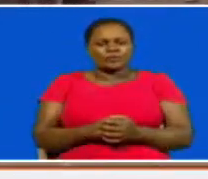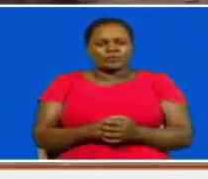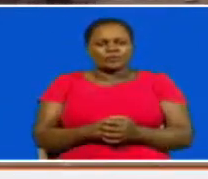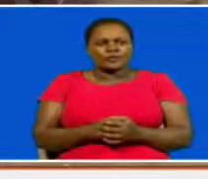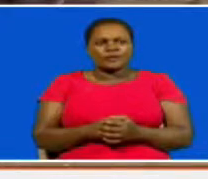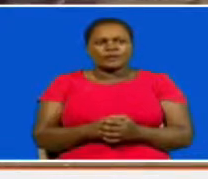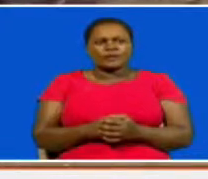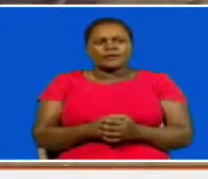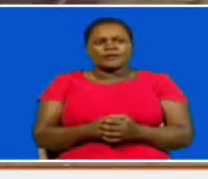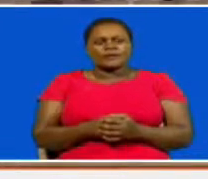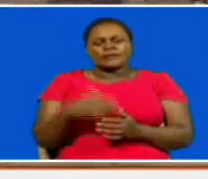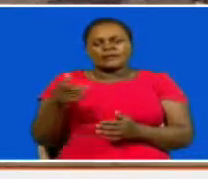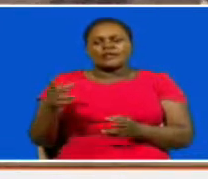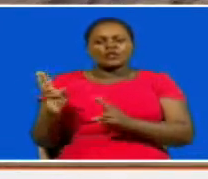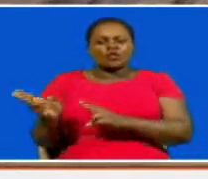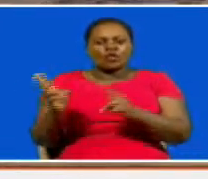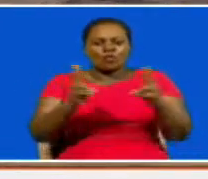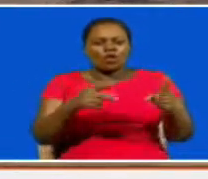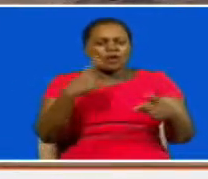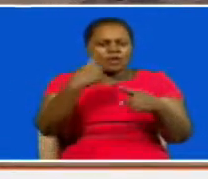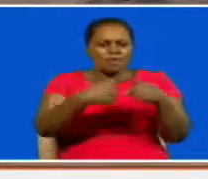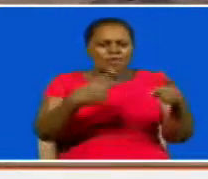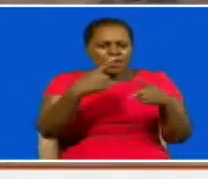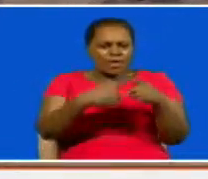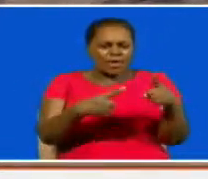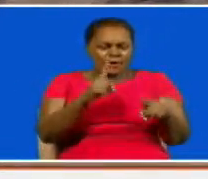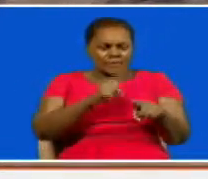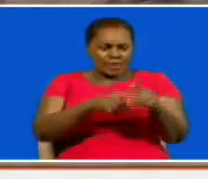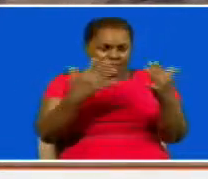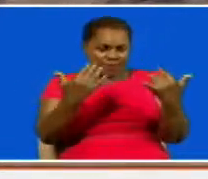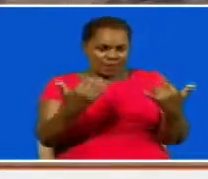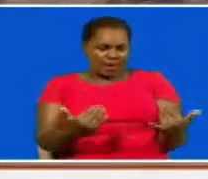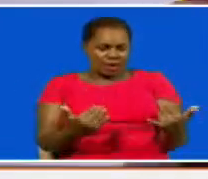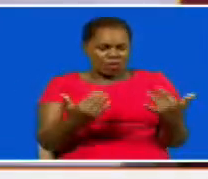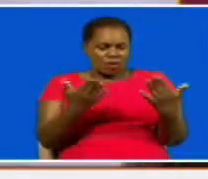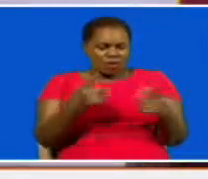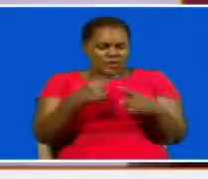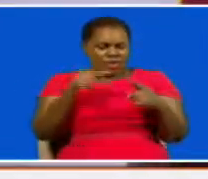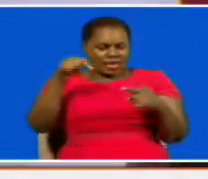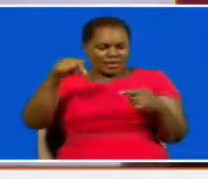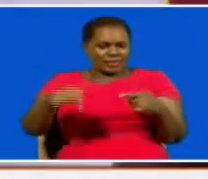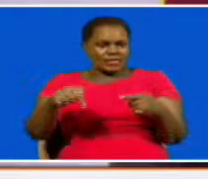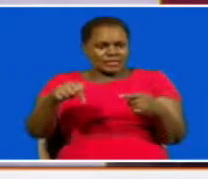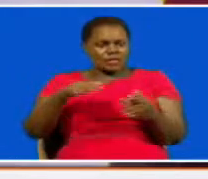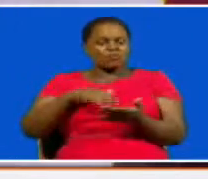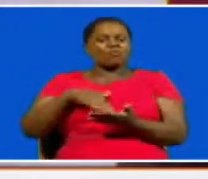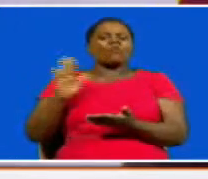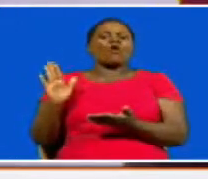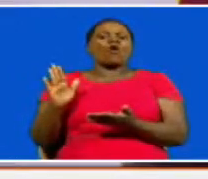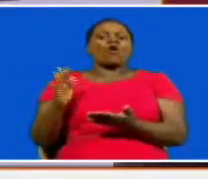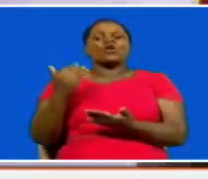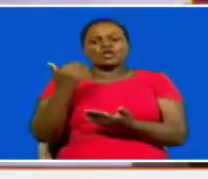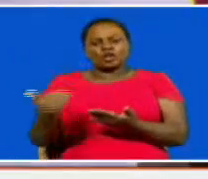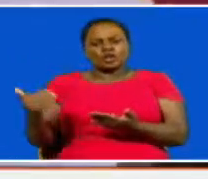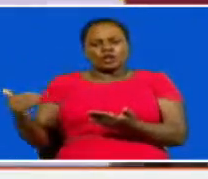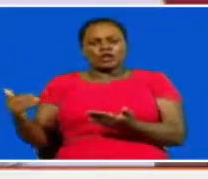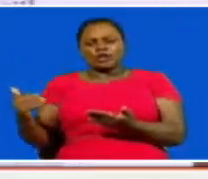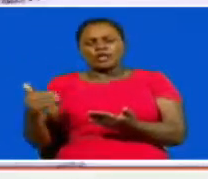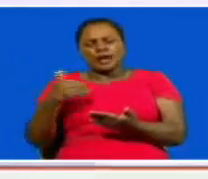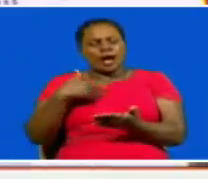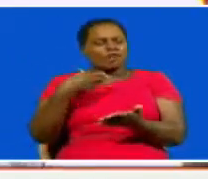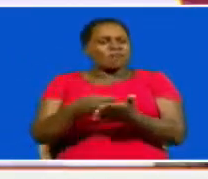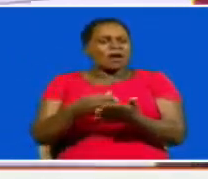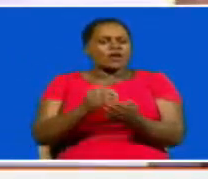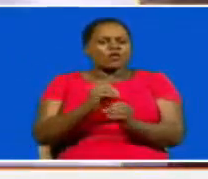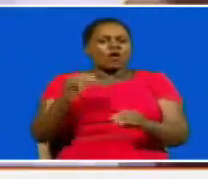And although this has always been the case every year at such a time, this year's cases are increasingly becoming more, with the